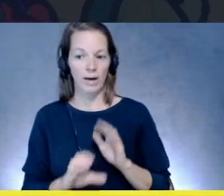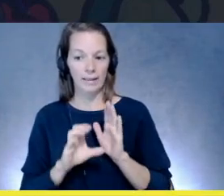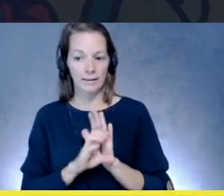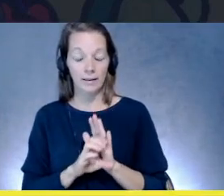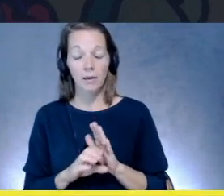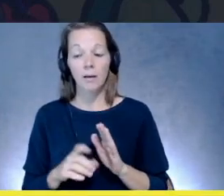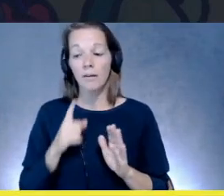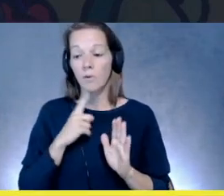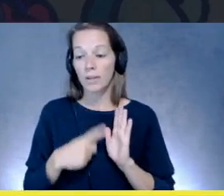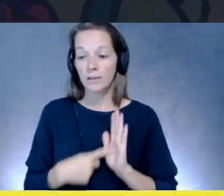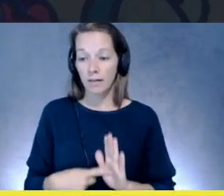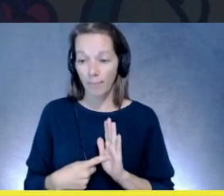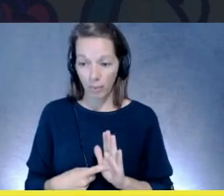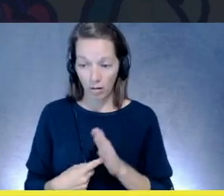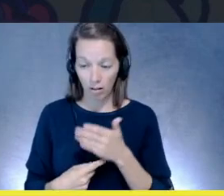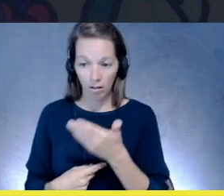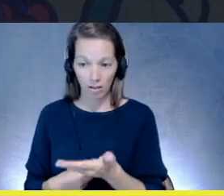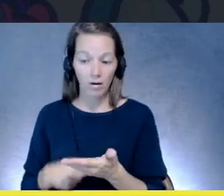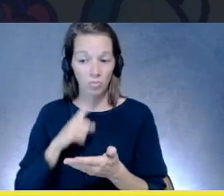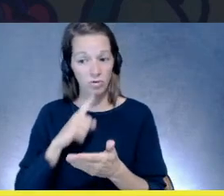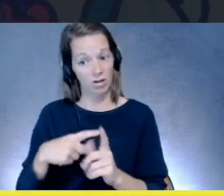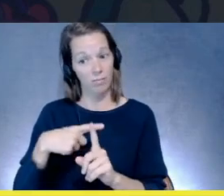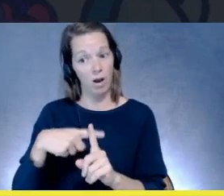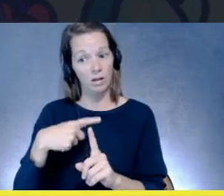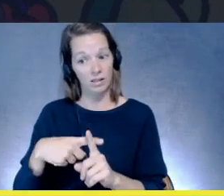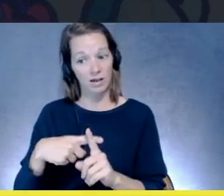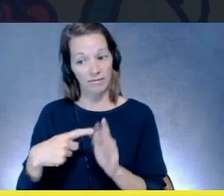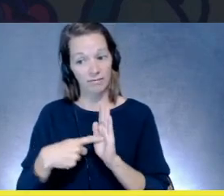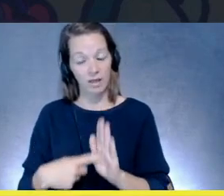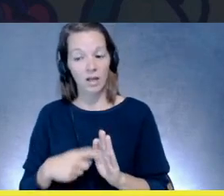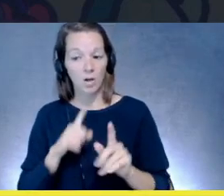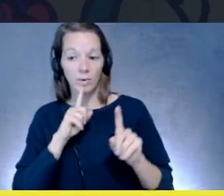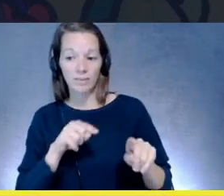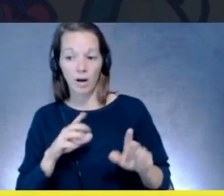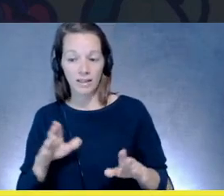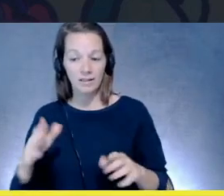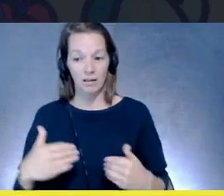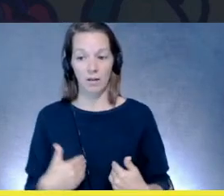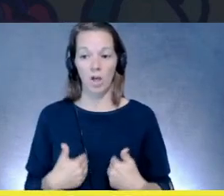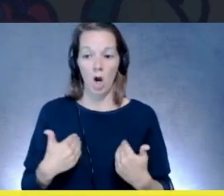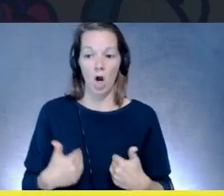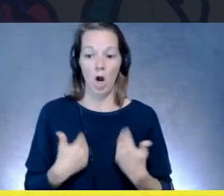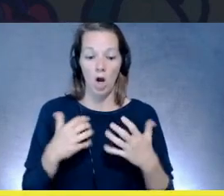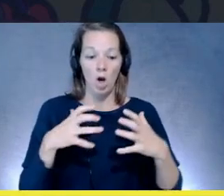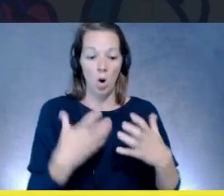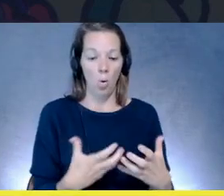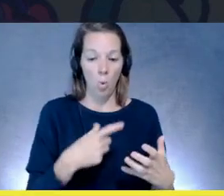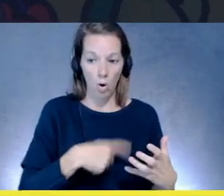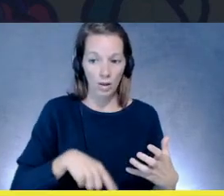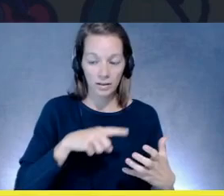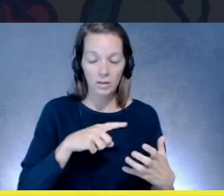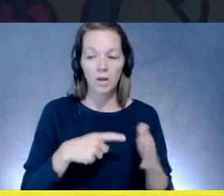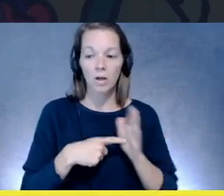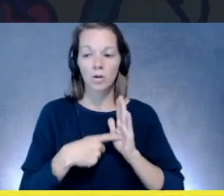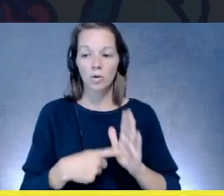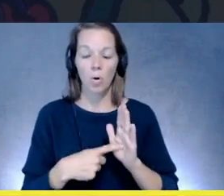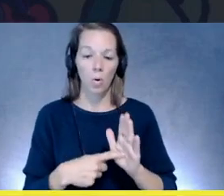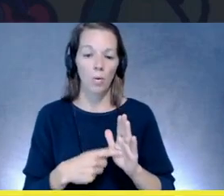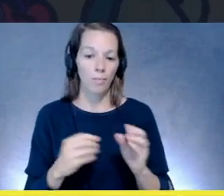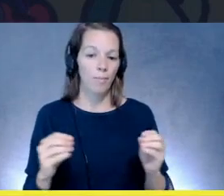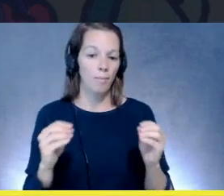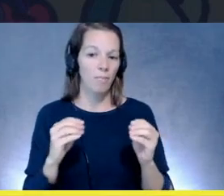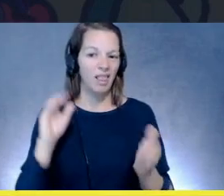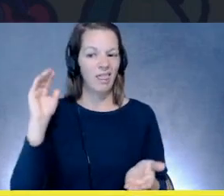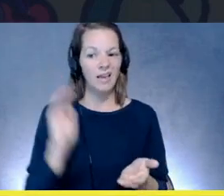example, and what's a very promising sign, we found that respondents in younger age cohorts showed much less